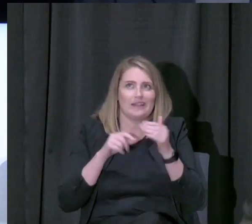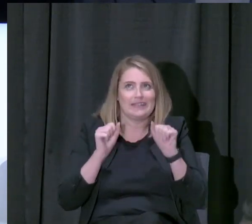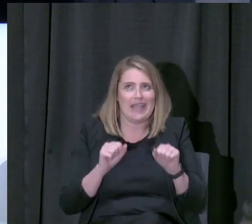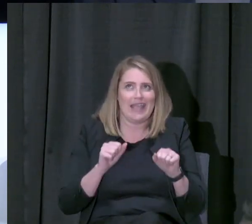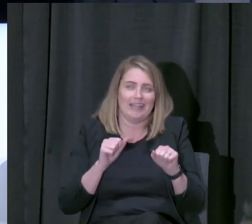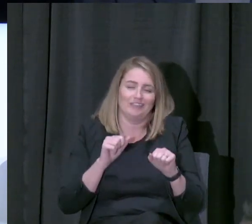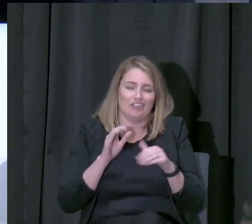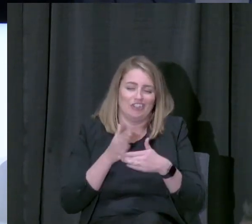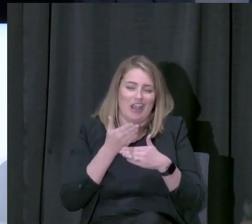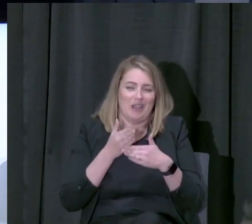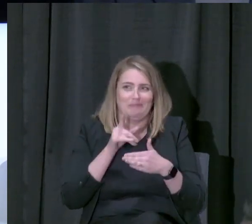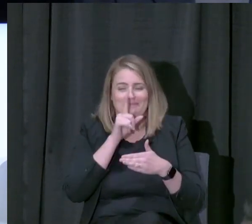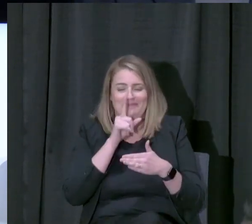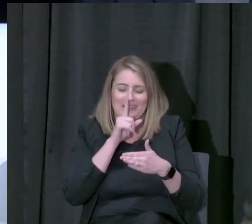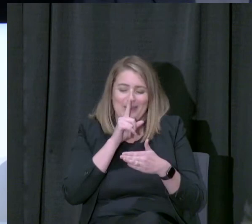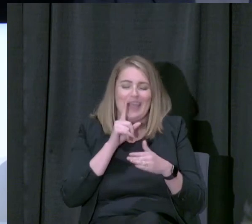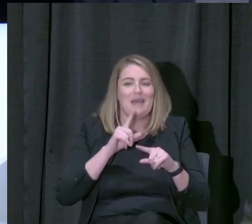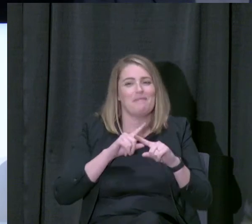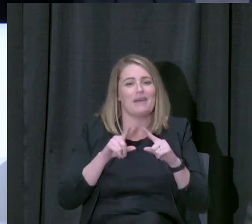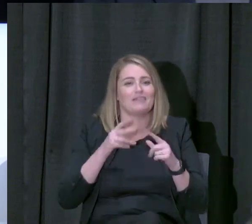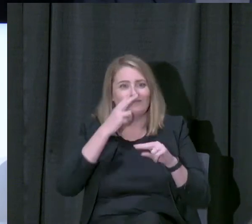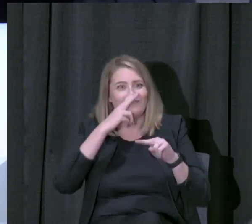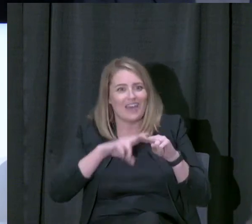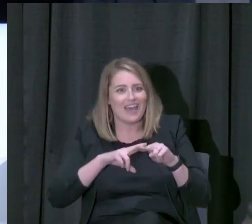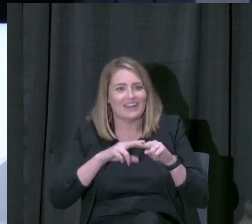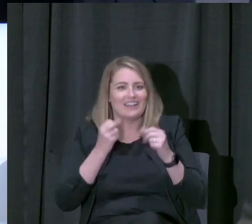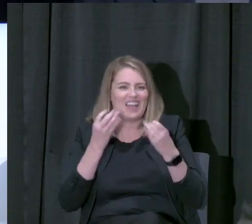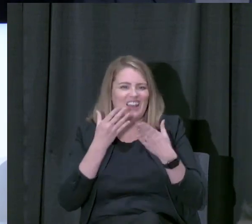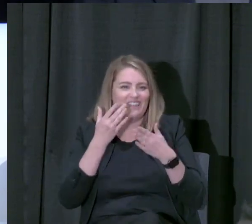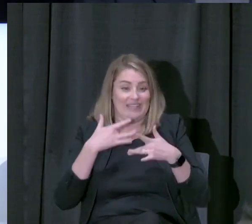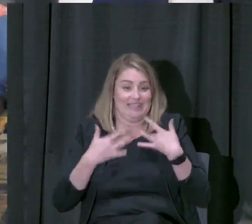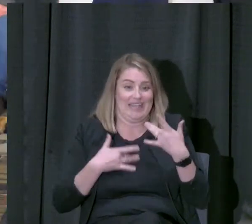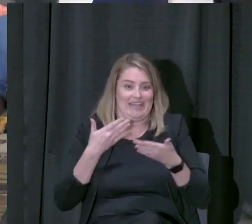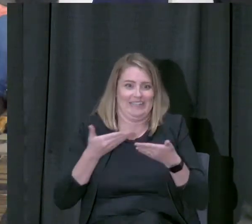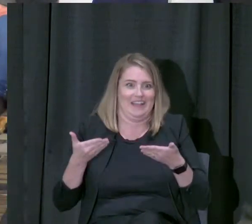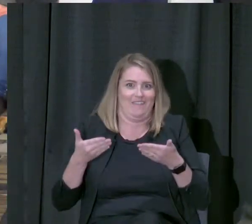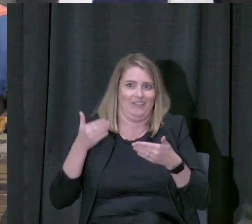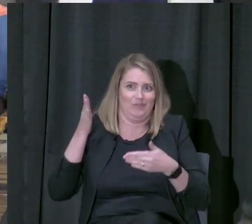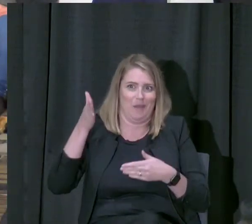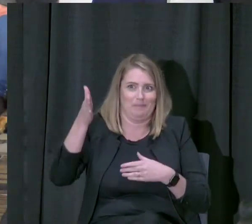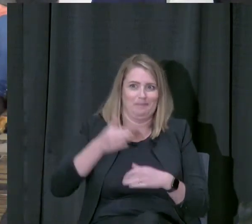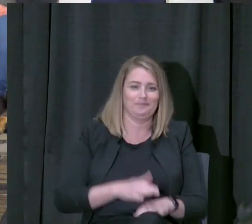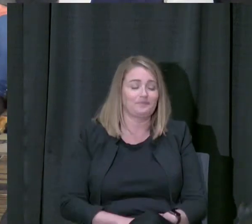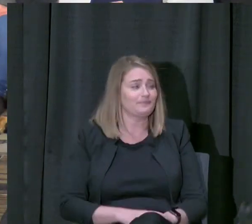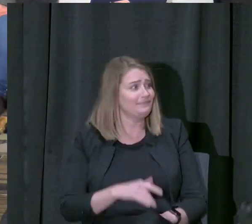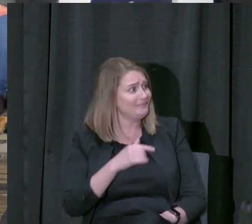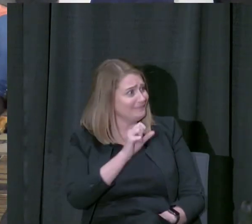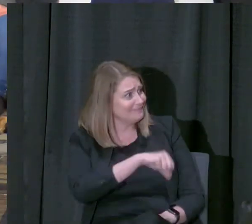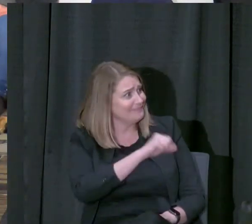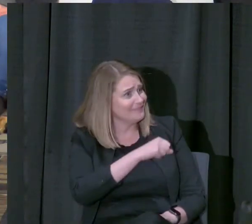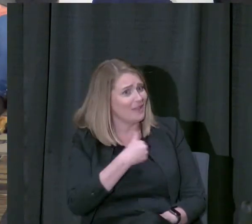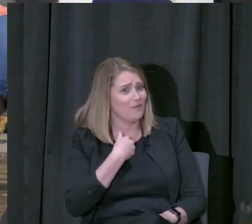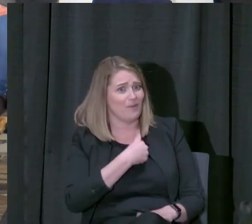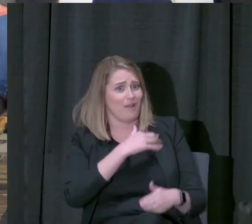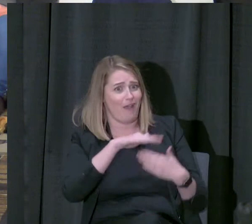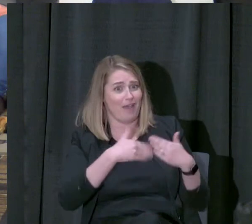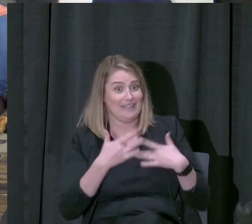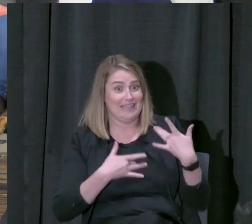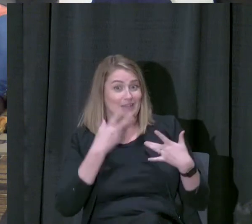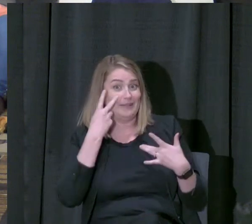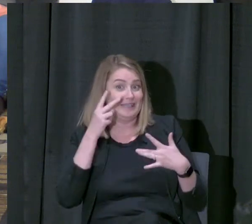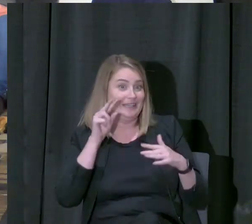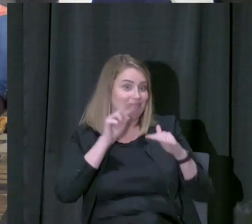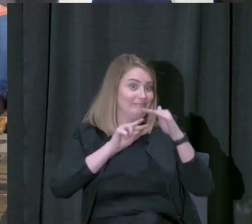definitely always a lot of hard work going on, and lots of exciting stuff to come. Absolutely, and we're all excited to see what the